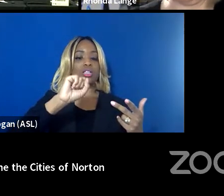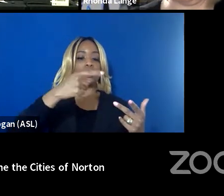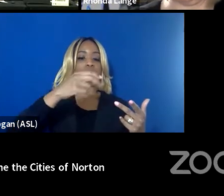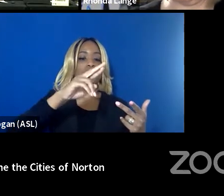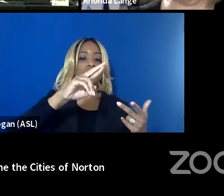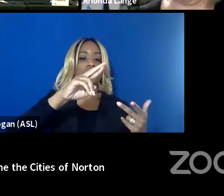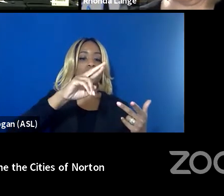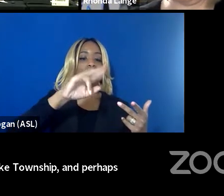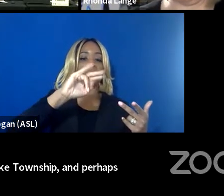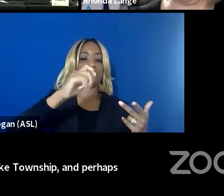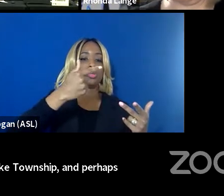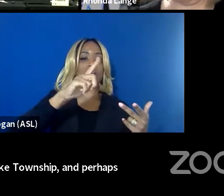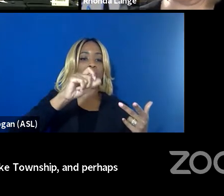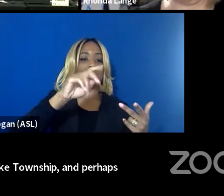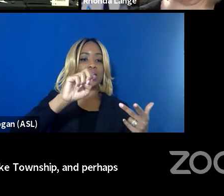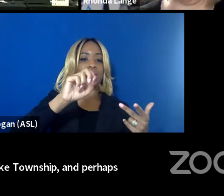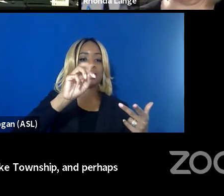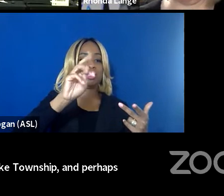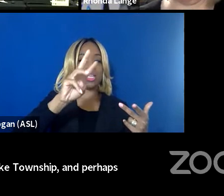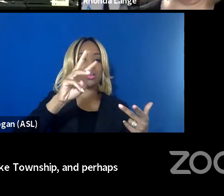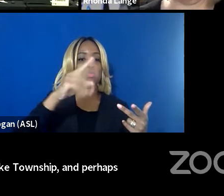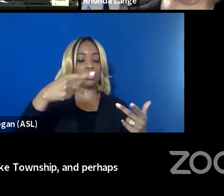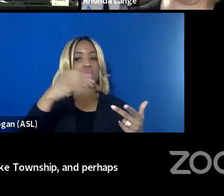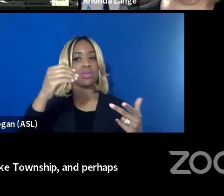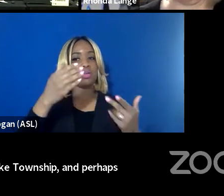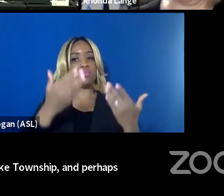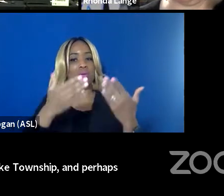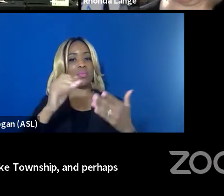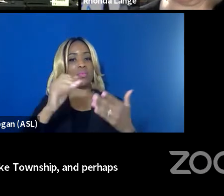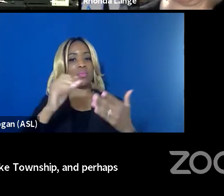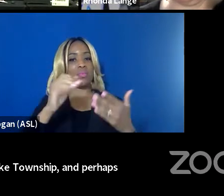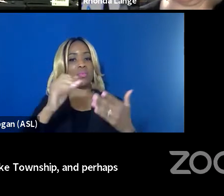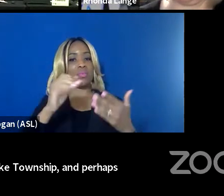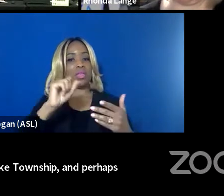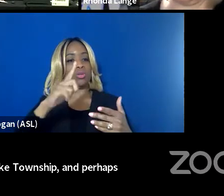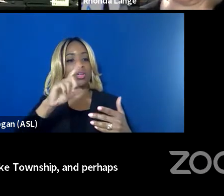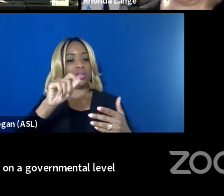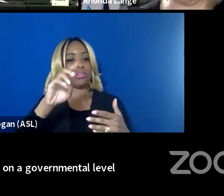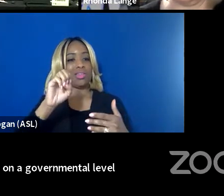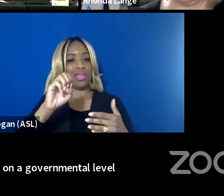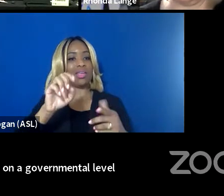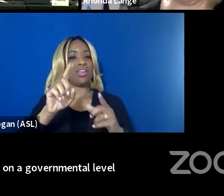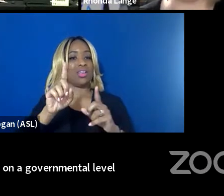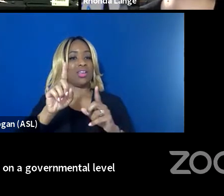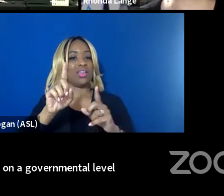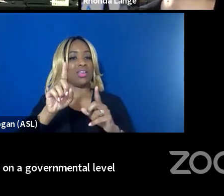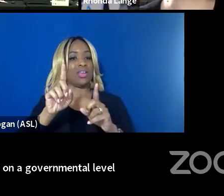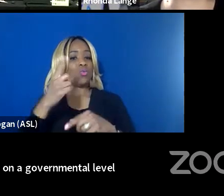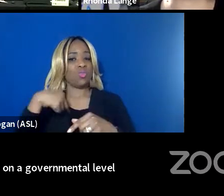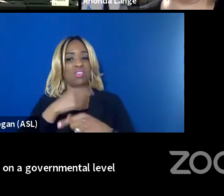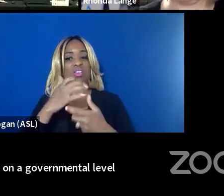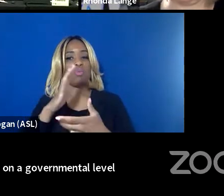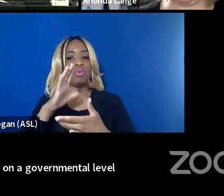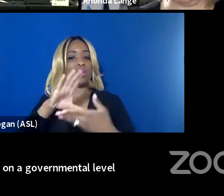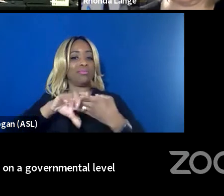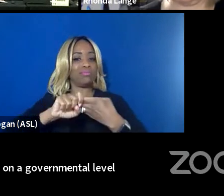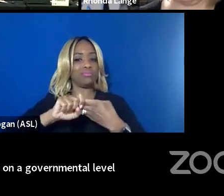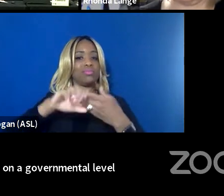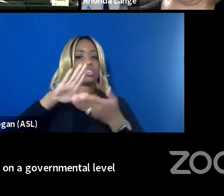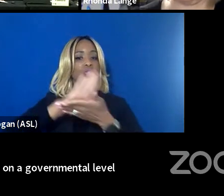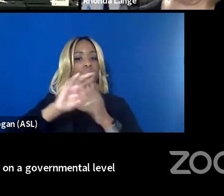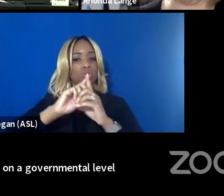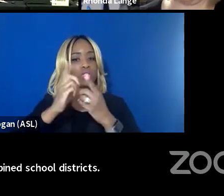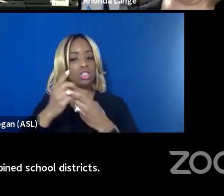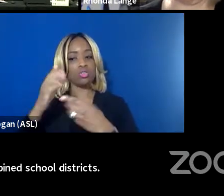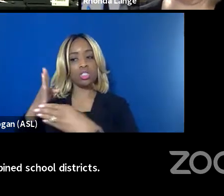we continue to work on a governmental level on many projects. We have combined school districts. We share a state